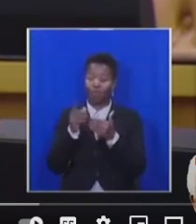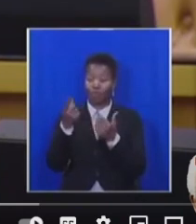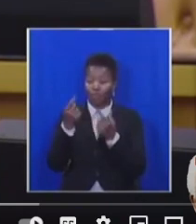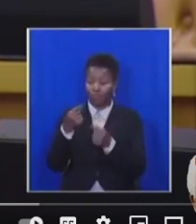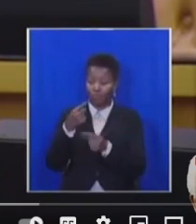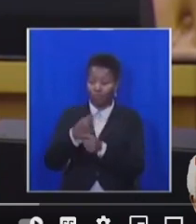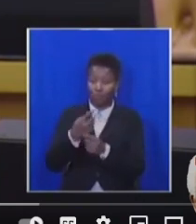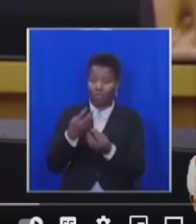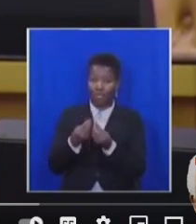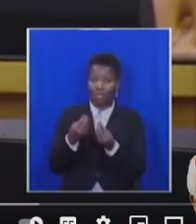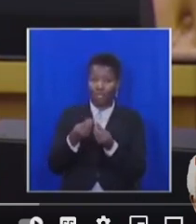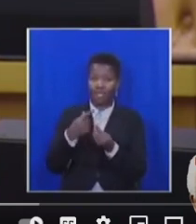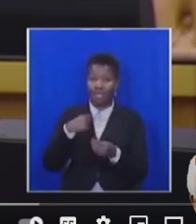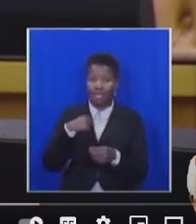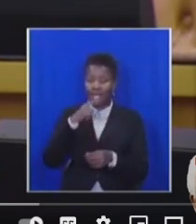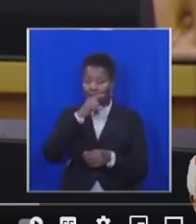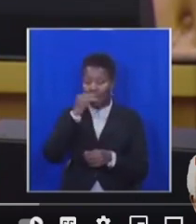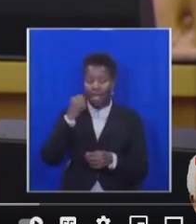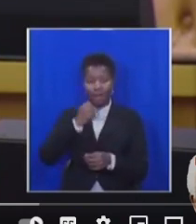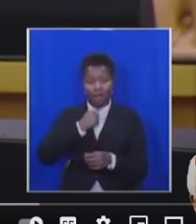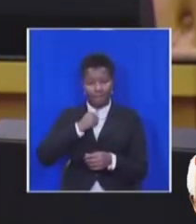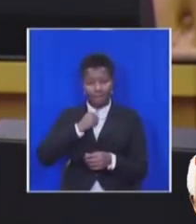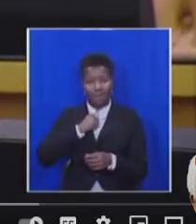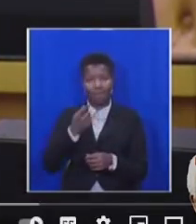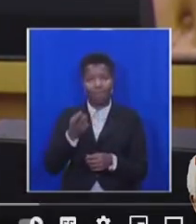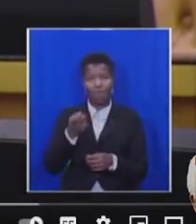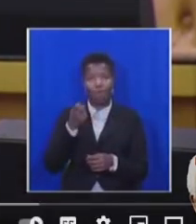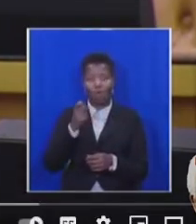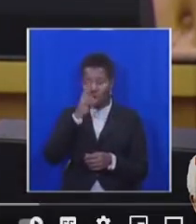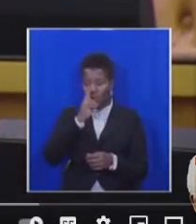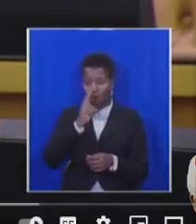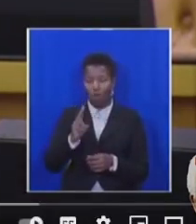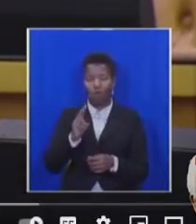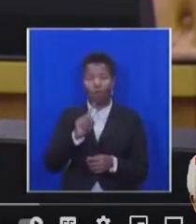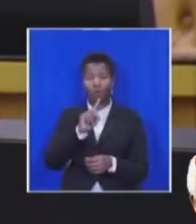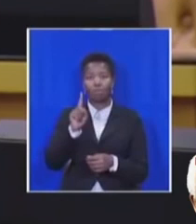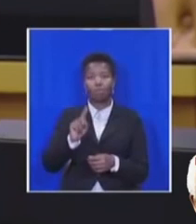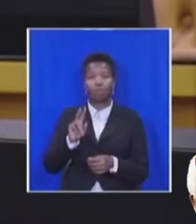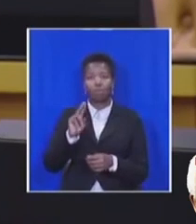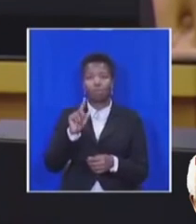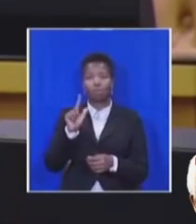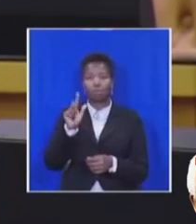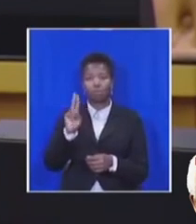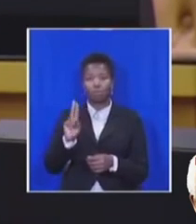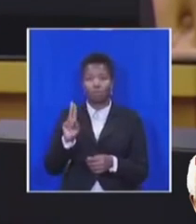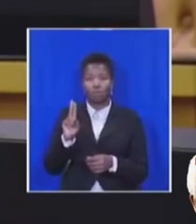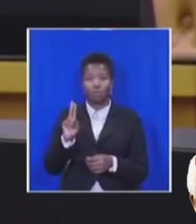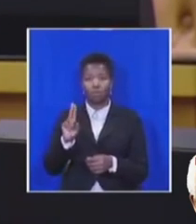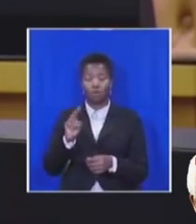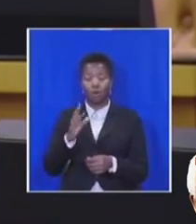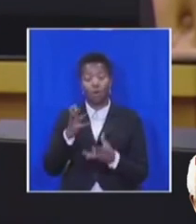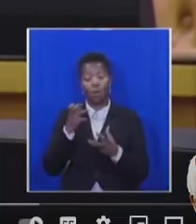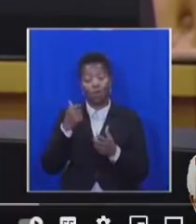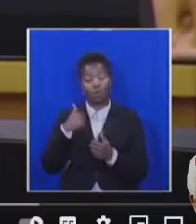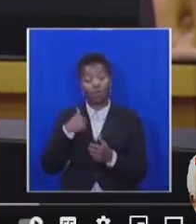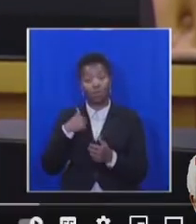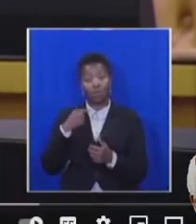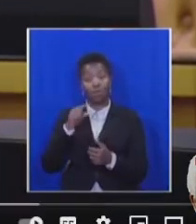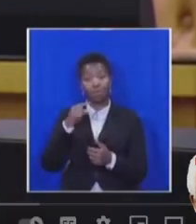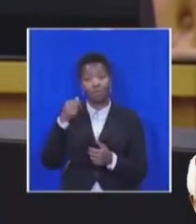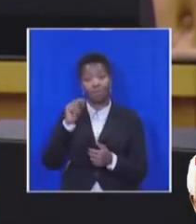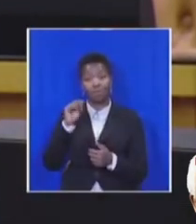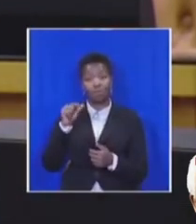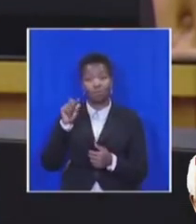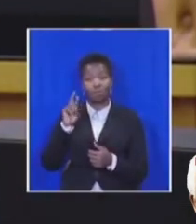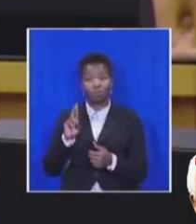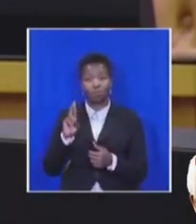thing and call me by my name, Honorable Lindiwe Zulu. If she wants to call me Ginger, thank you. I've